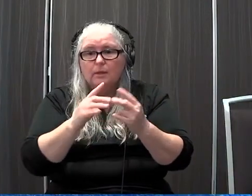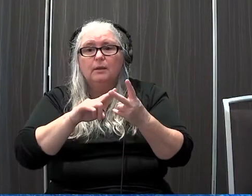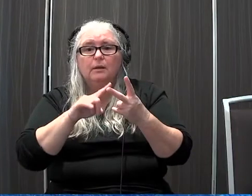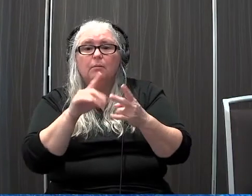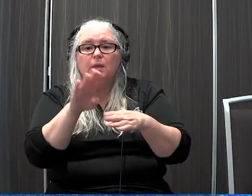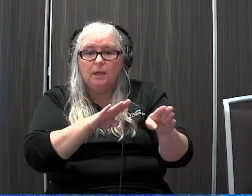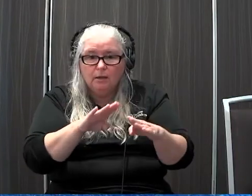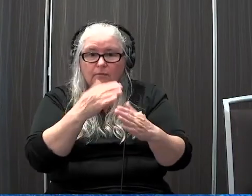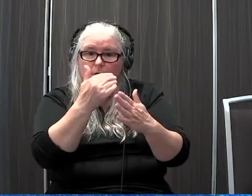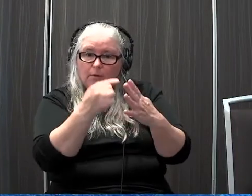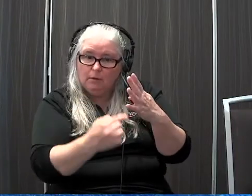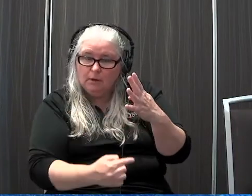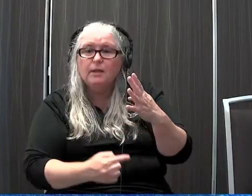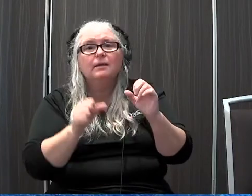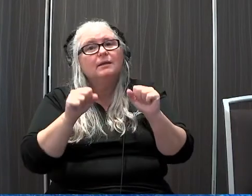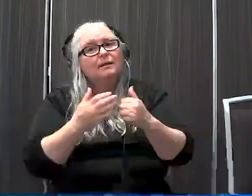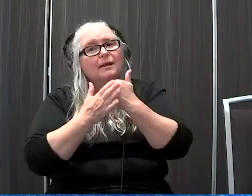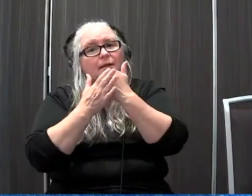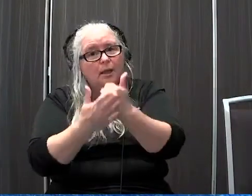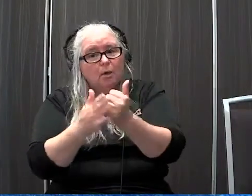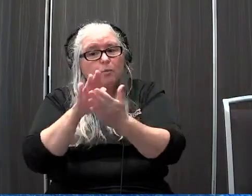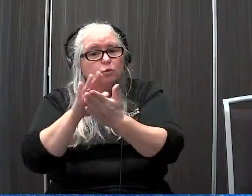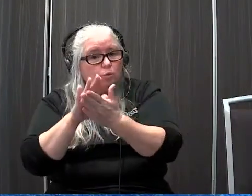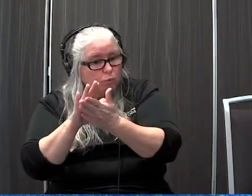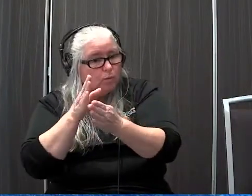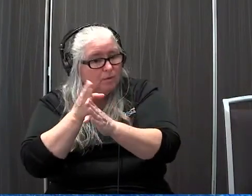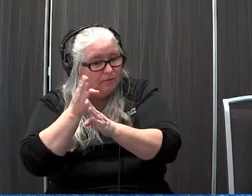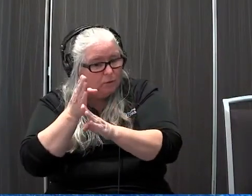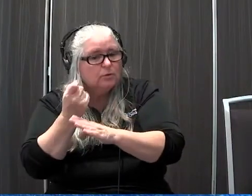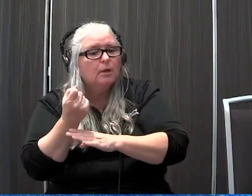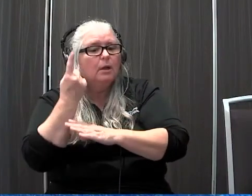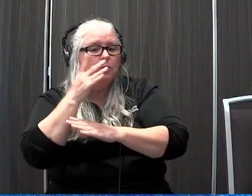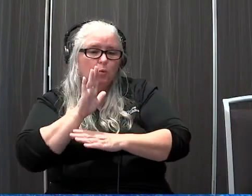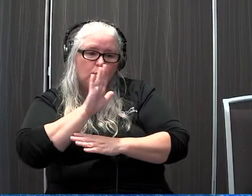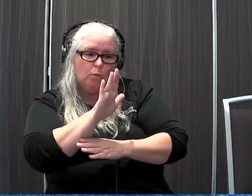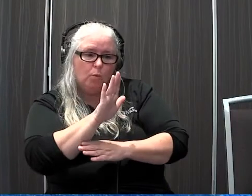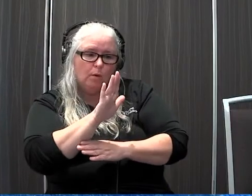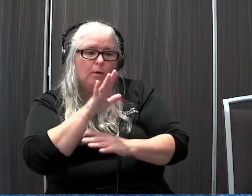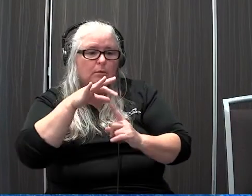with a checklist, can kind of help school teams really understand your child's unique needs.